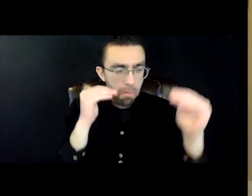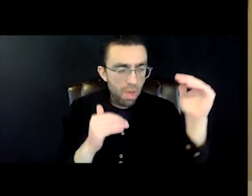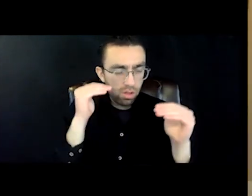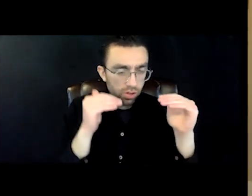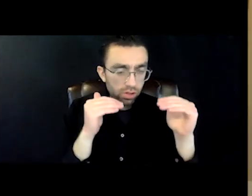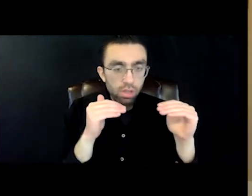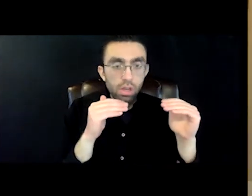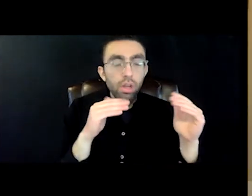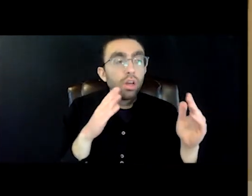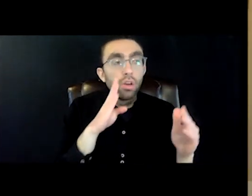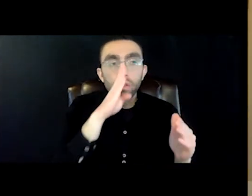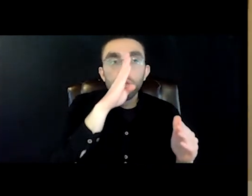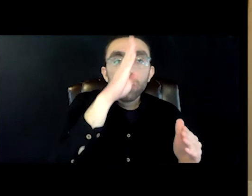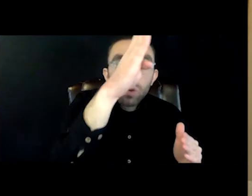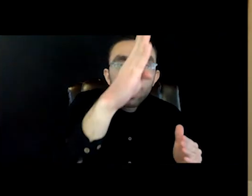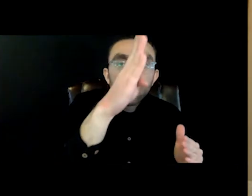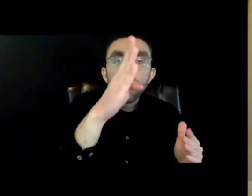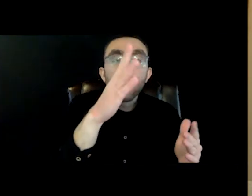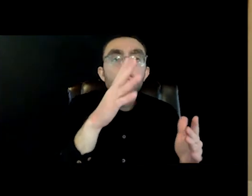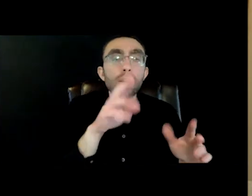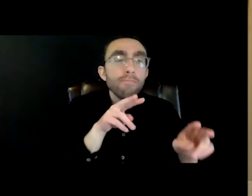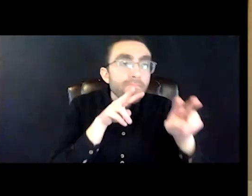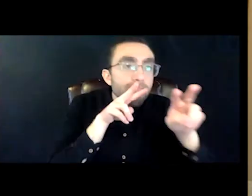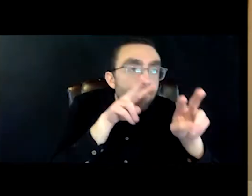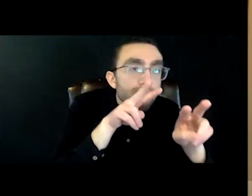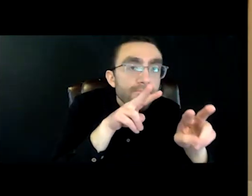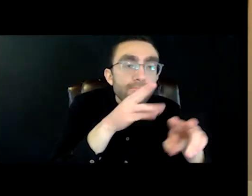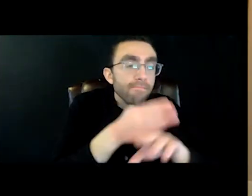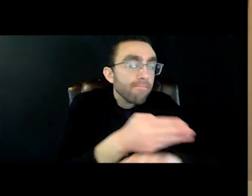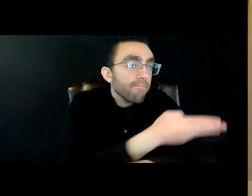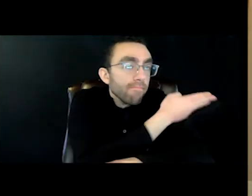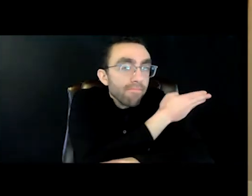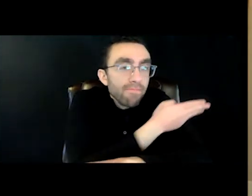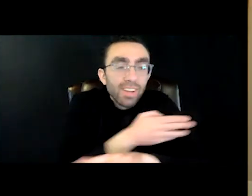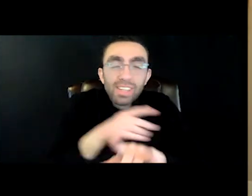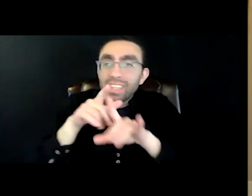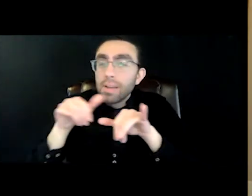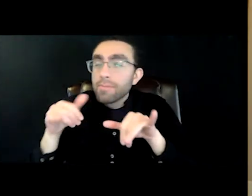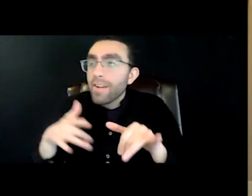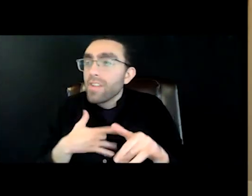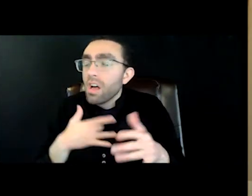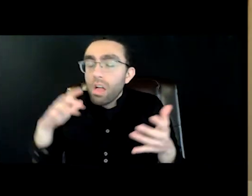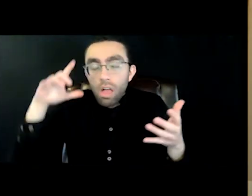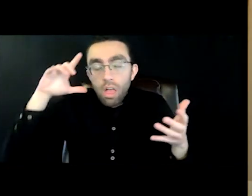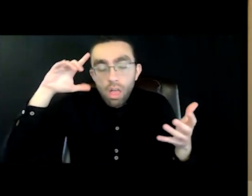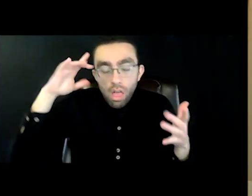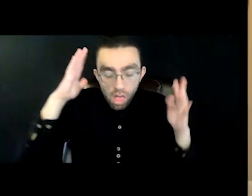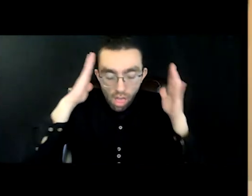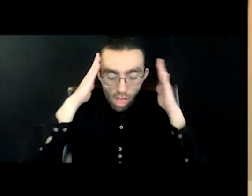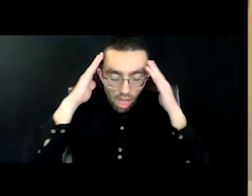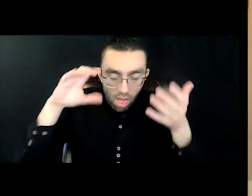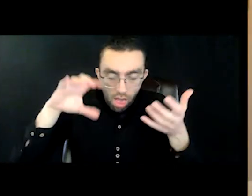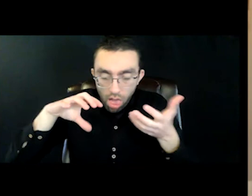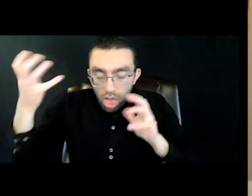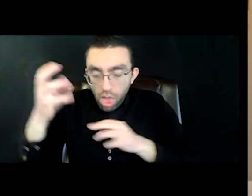the alarm that the future looks dystopic if nothing is done for now? Maybe we